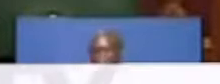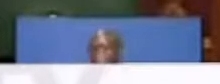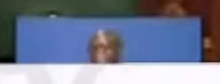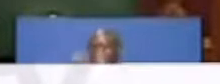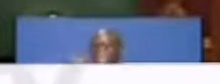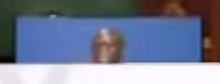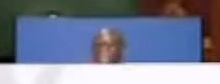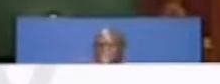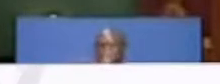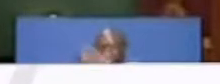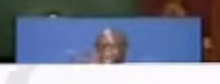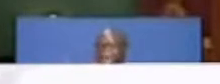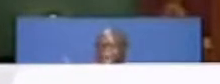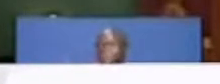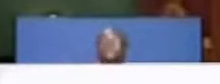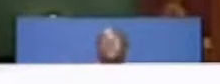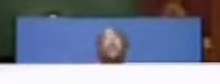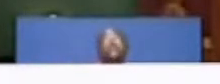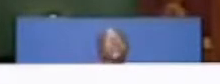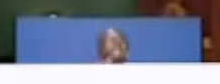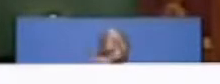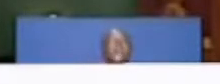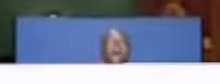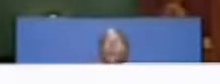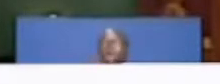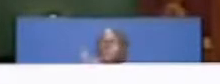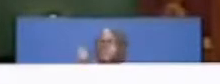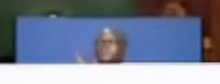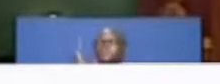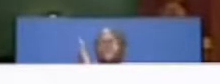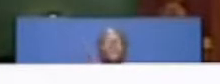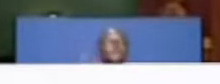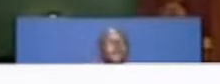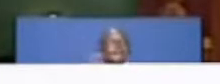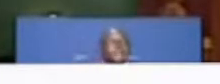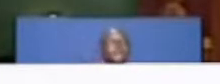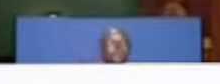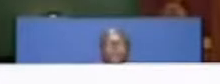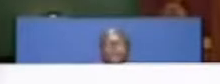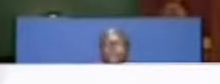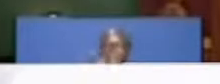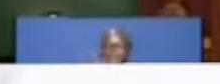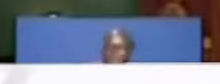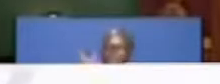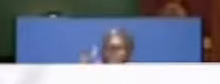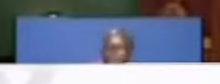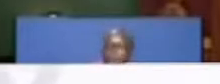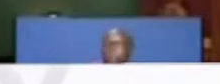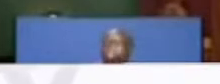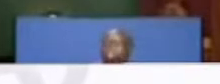journey takes 3 hours, which is the equivalent of